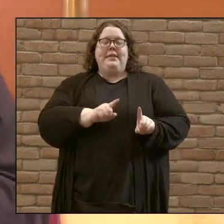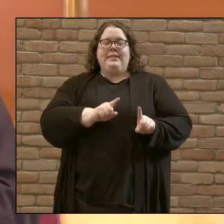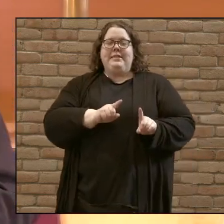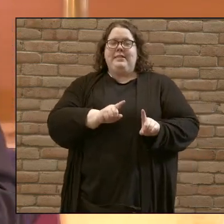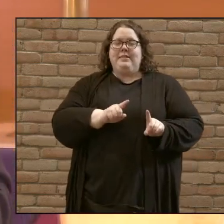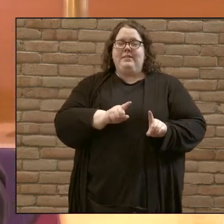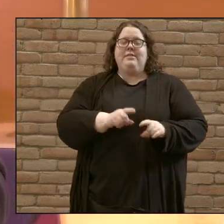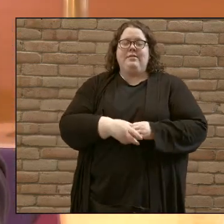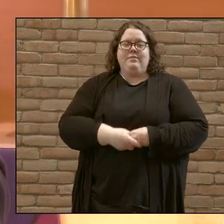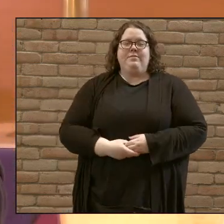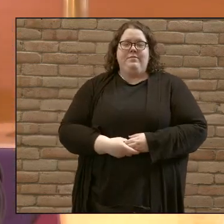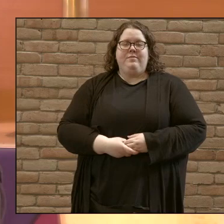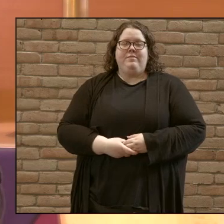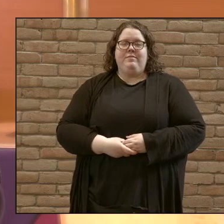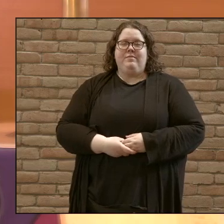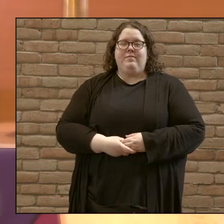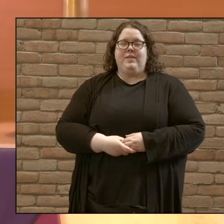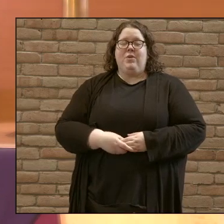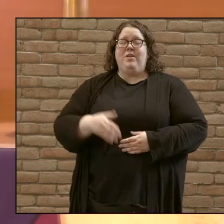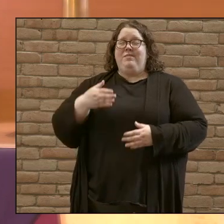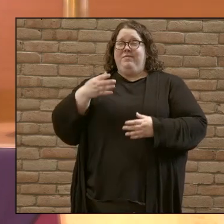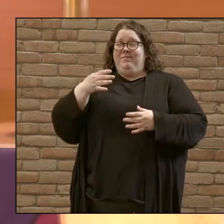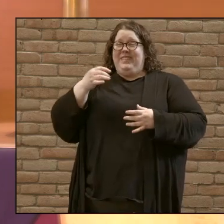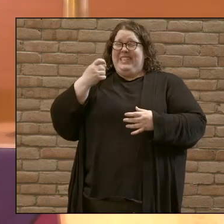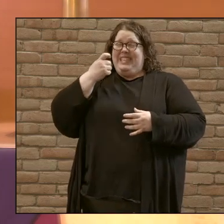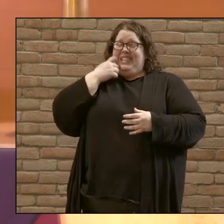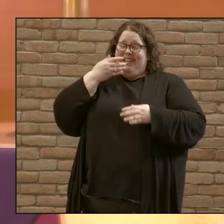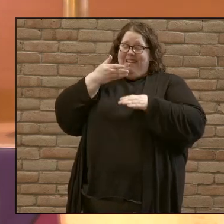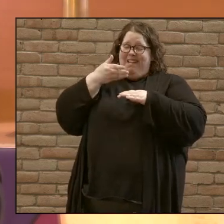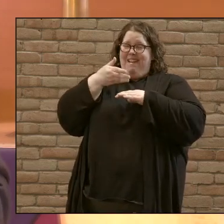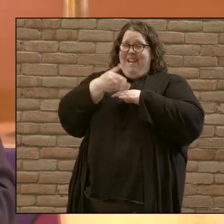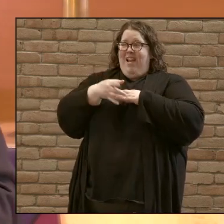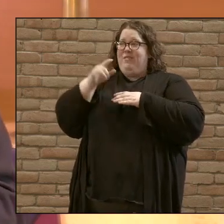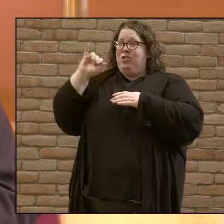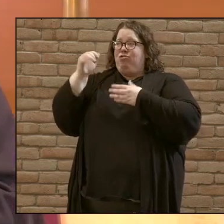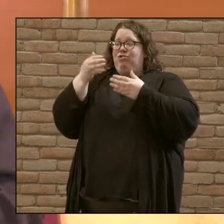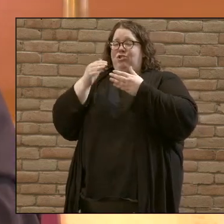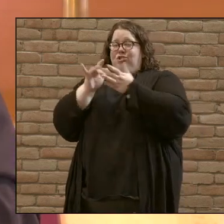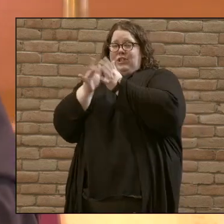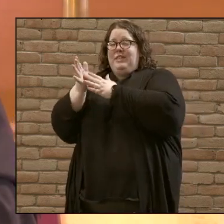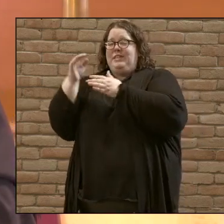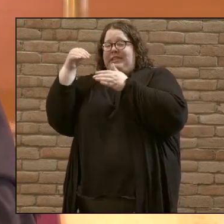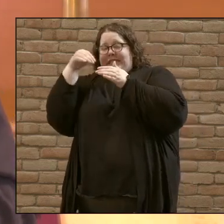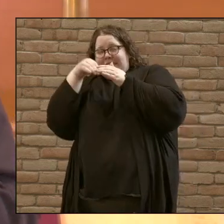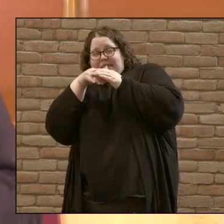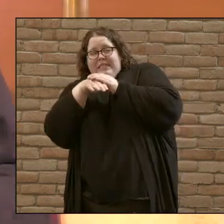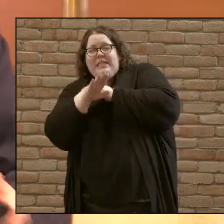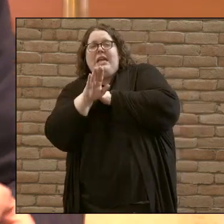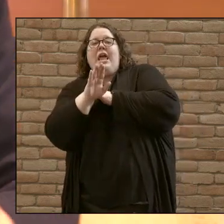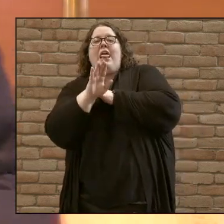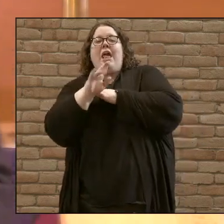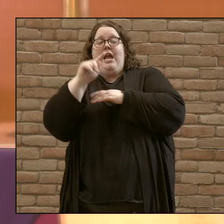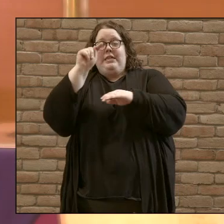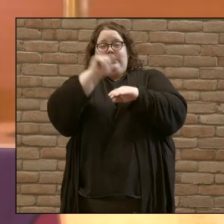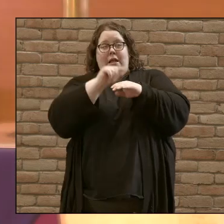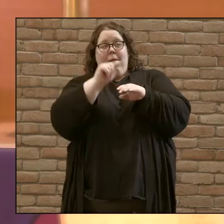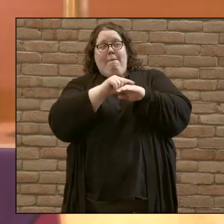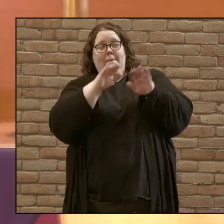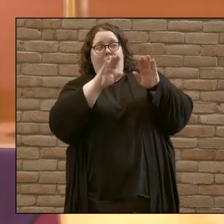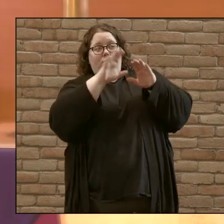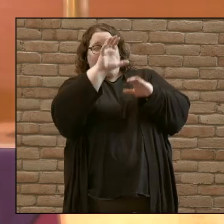that we see happen as Jesus rides into Jerusalem, he goes immediately to the temple, and we hear these